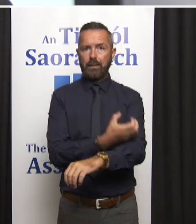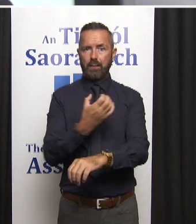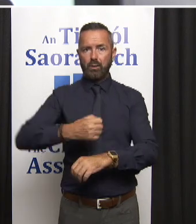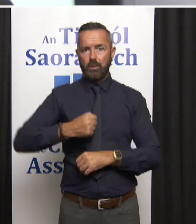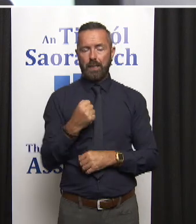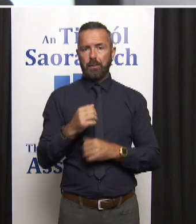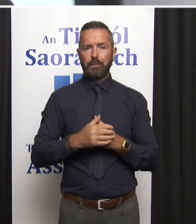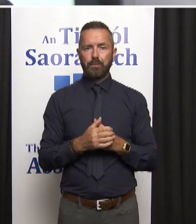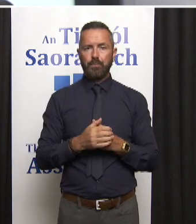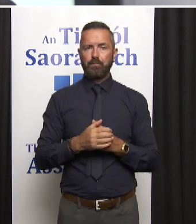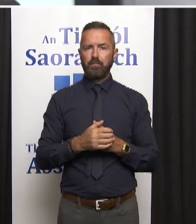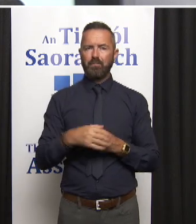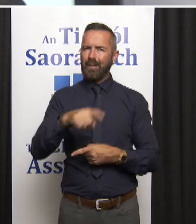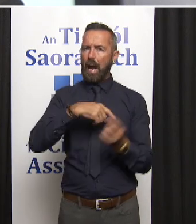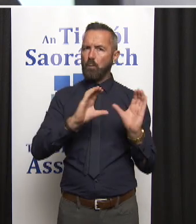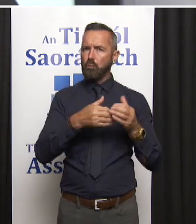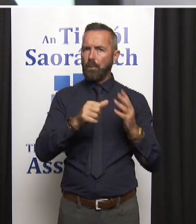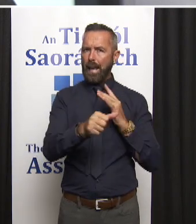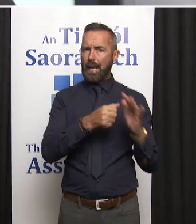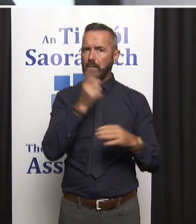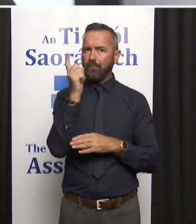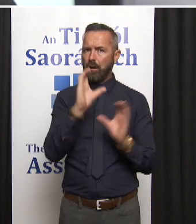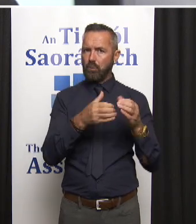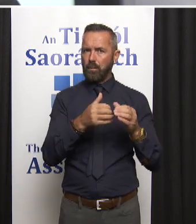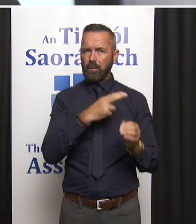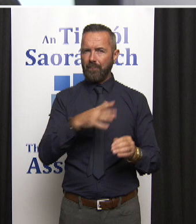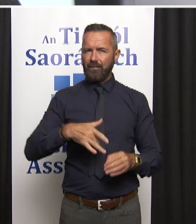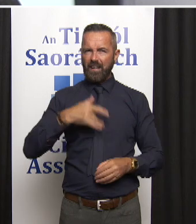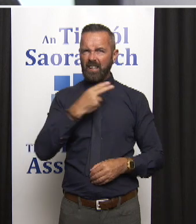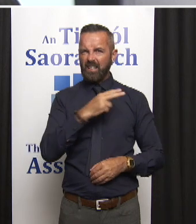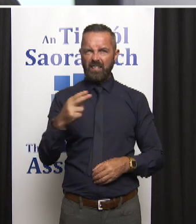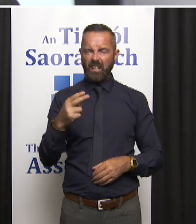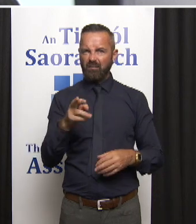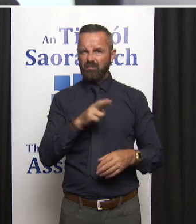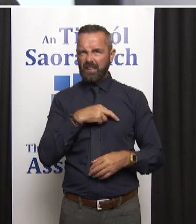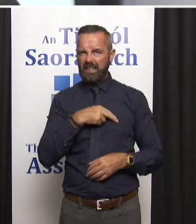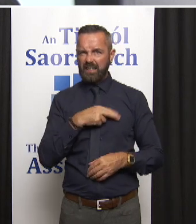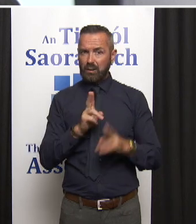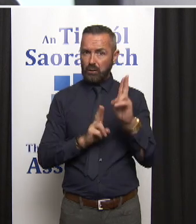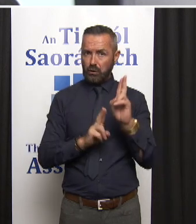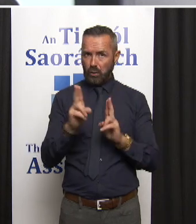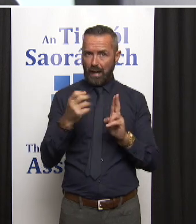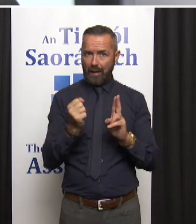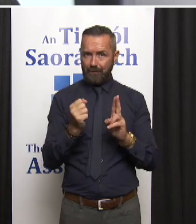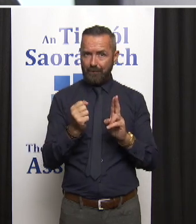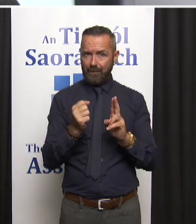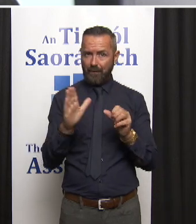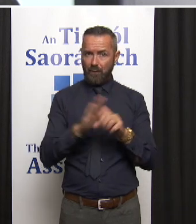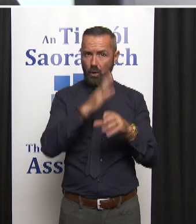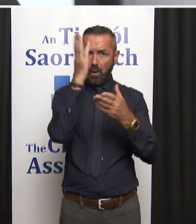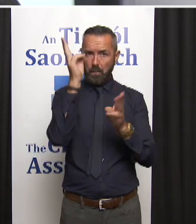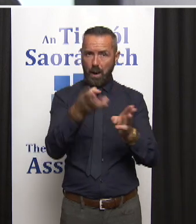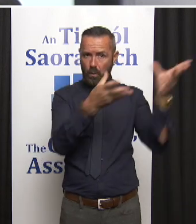expert advisory group, it doesn't appear feasible to allow for the election of a directly elected mayor with real and substantial powers